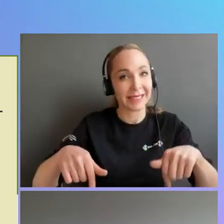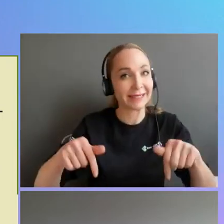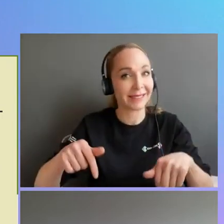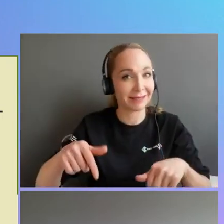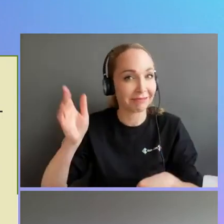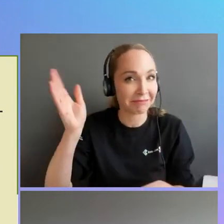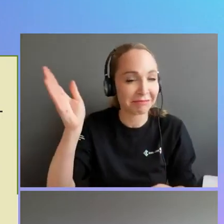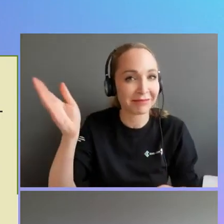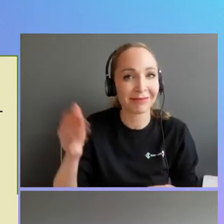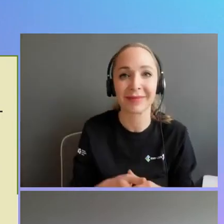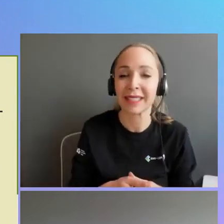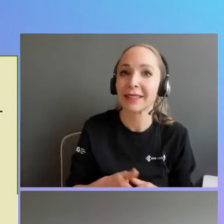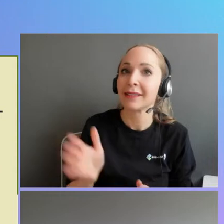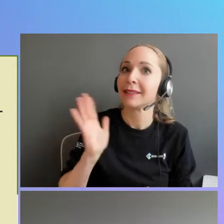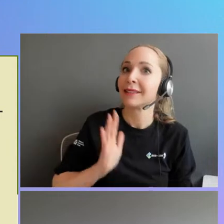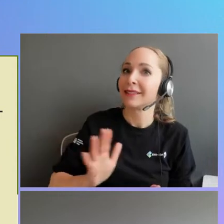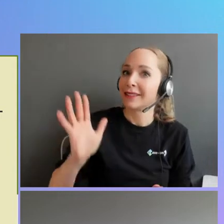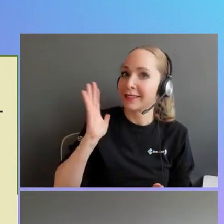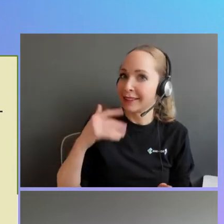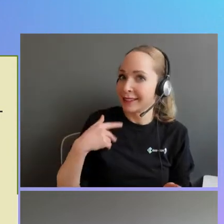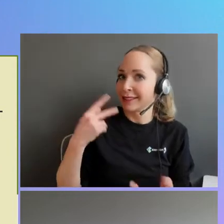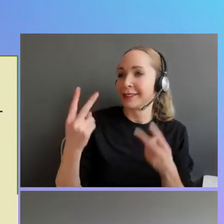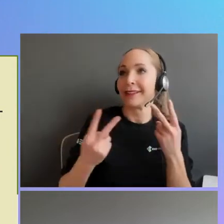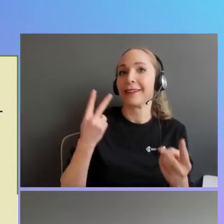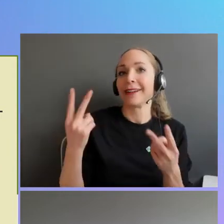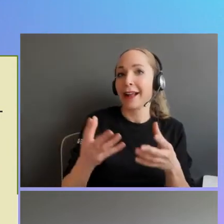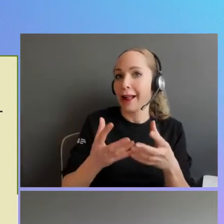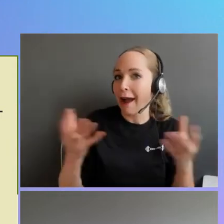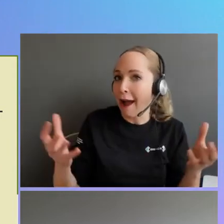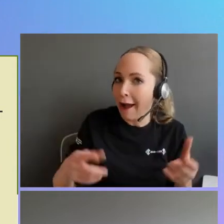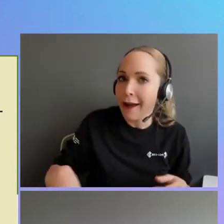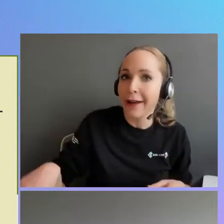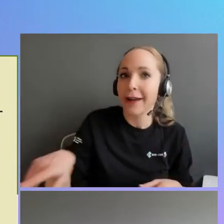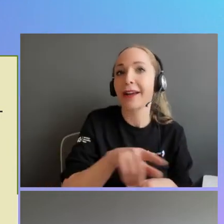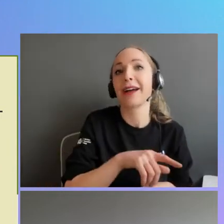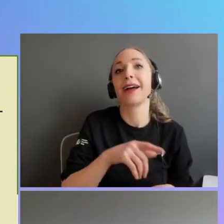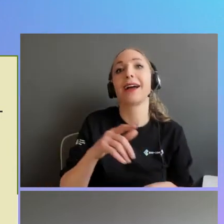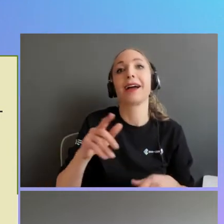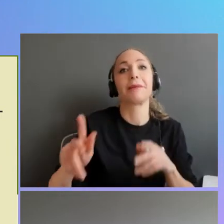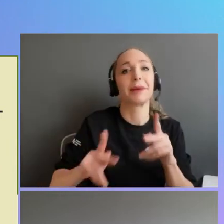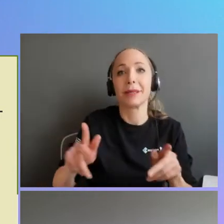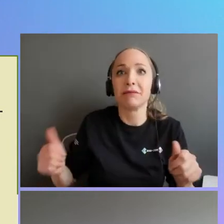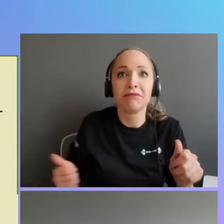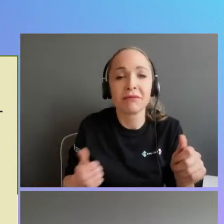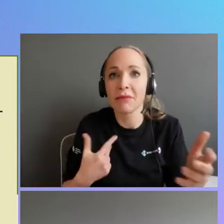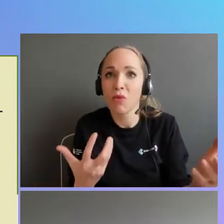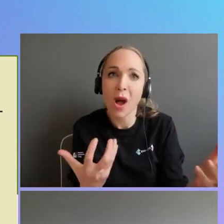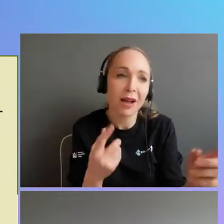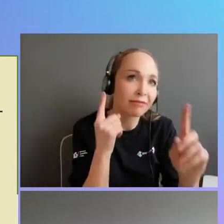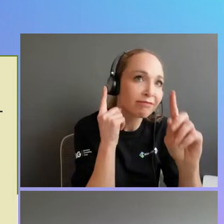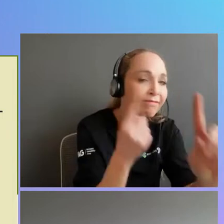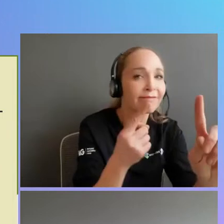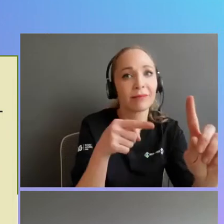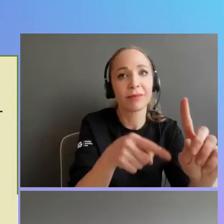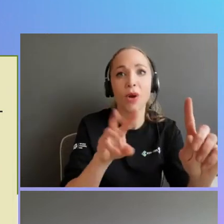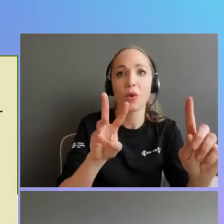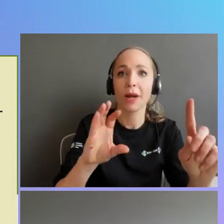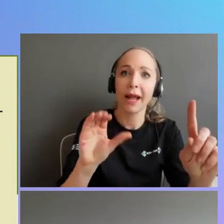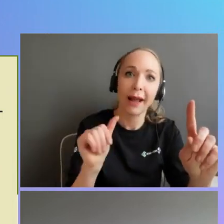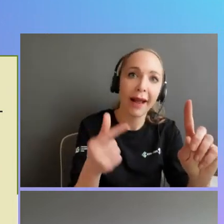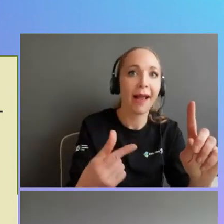I used to see a lot of chasing WCAG compliance.